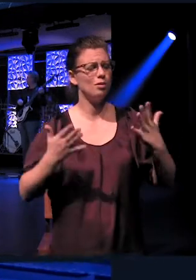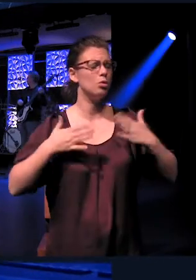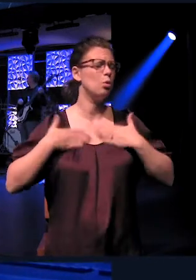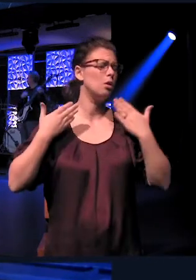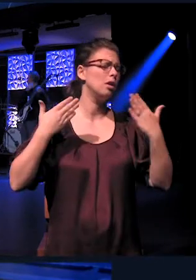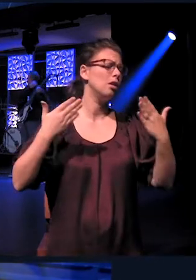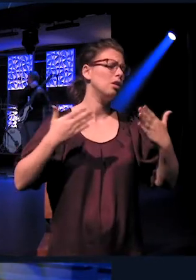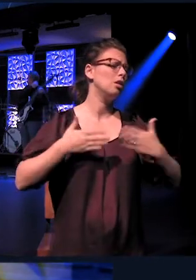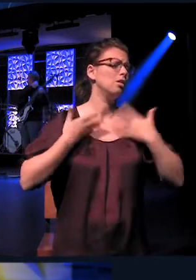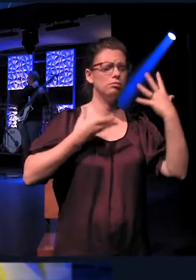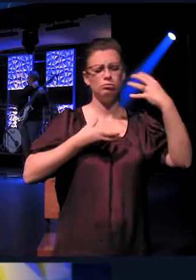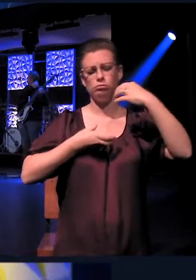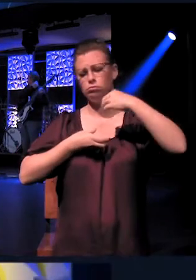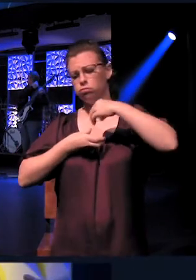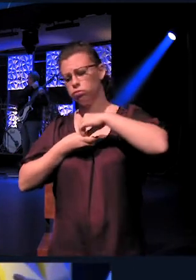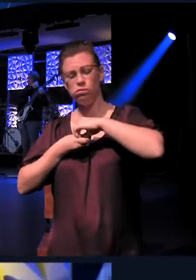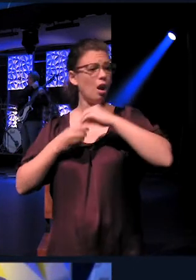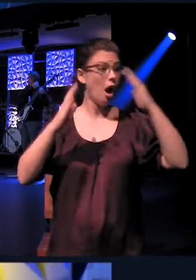There is hope.